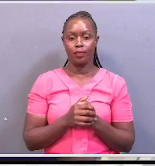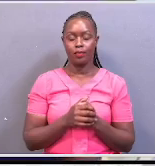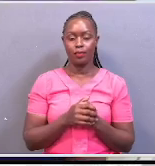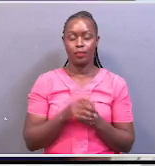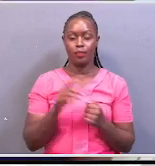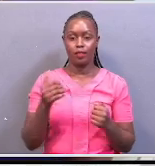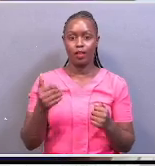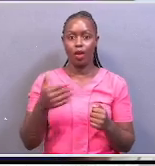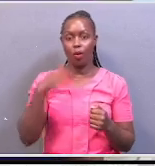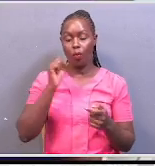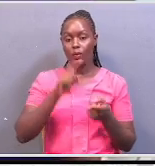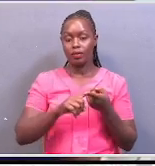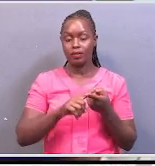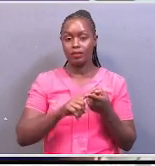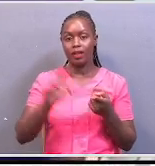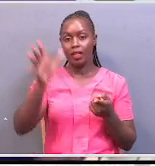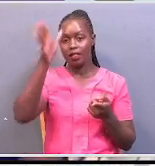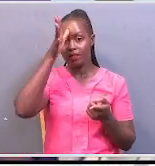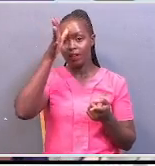alikuwa baba wa taifa